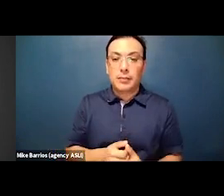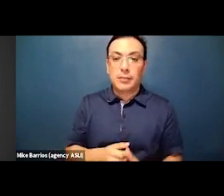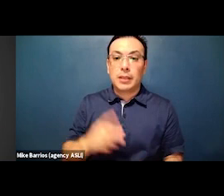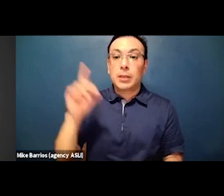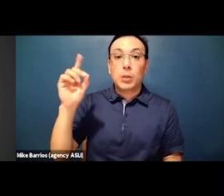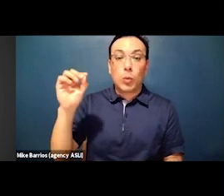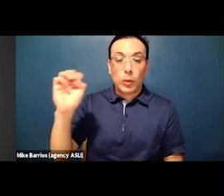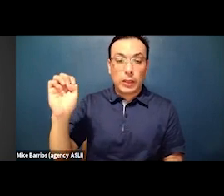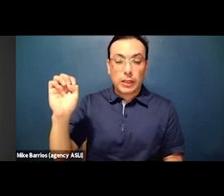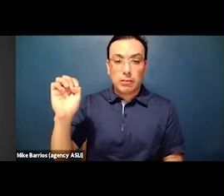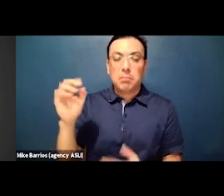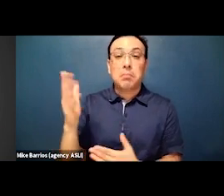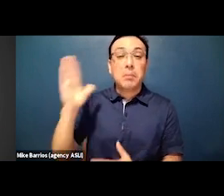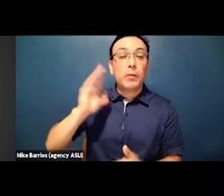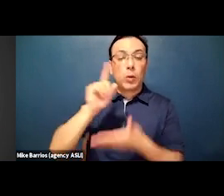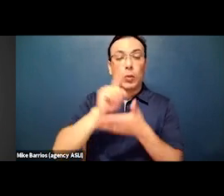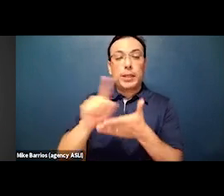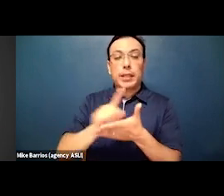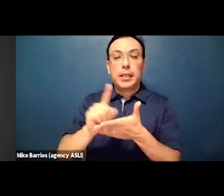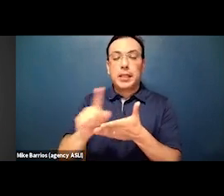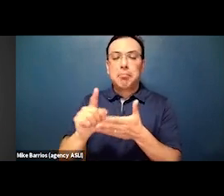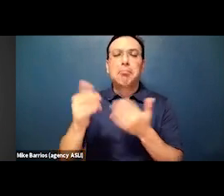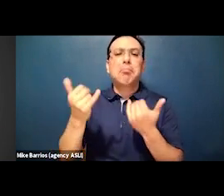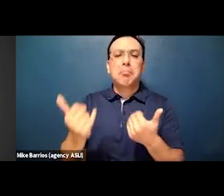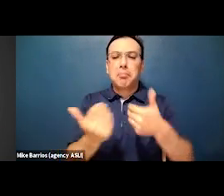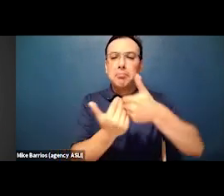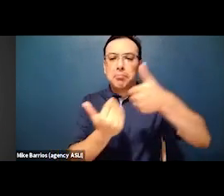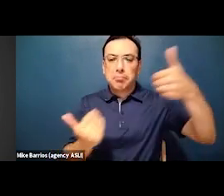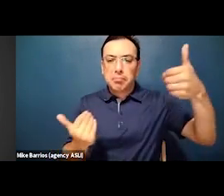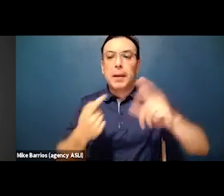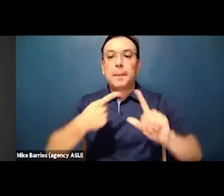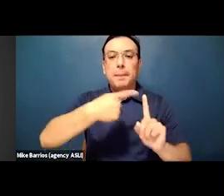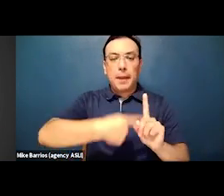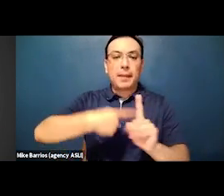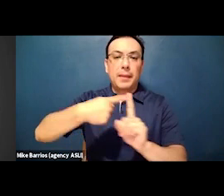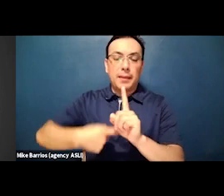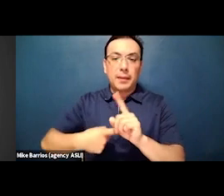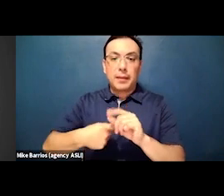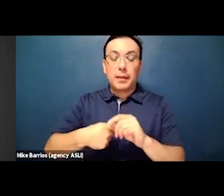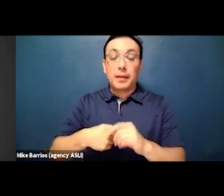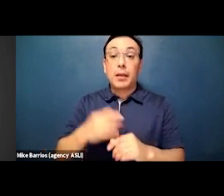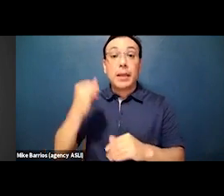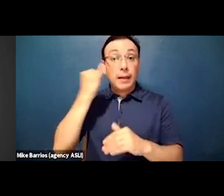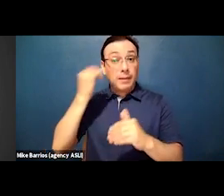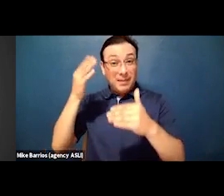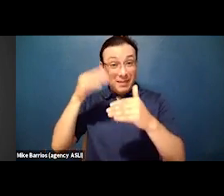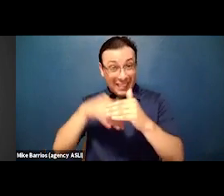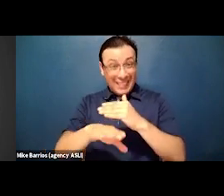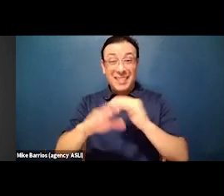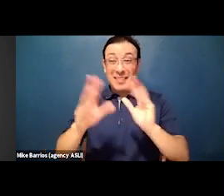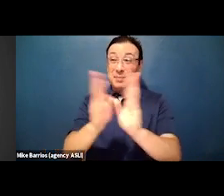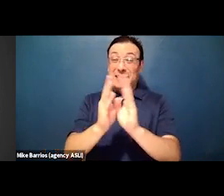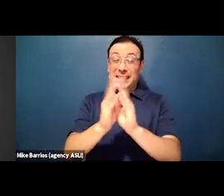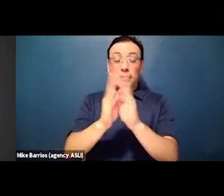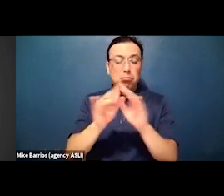from a weekly call now to a monthly call. We still provide ASL and CART at each of